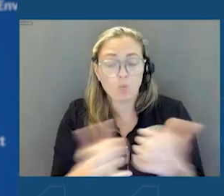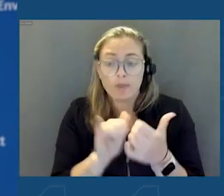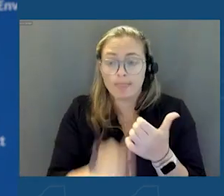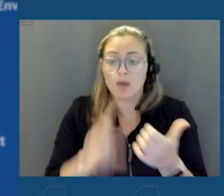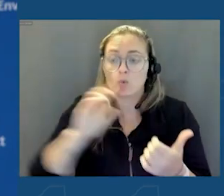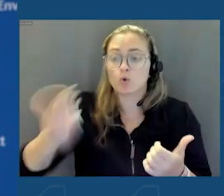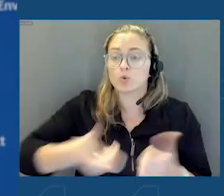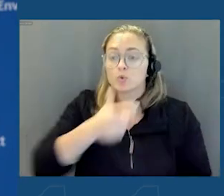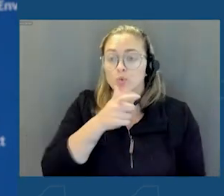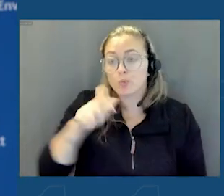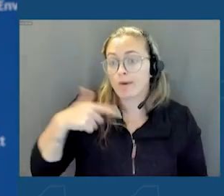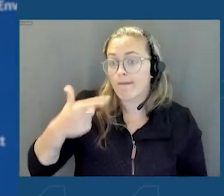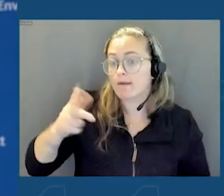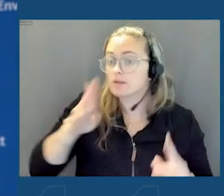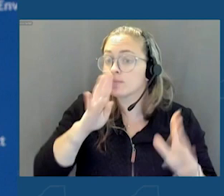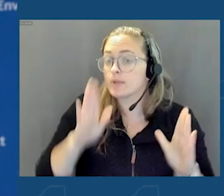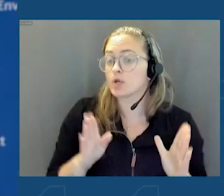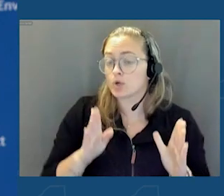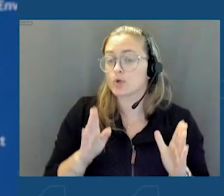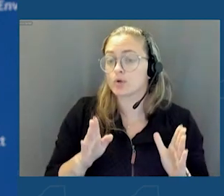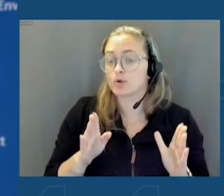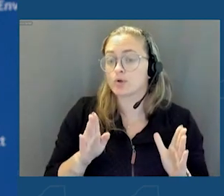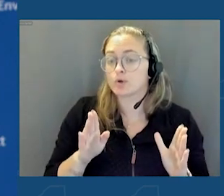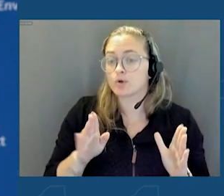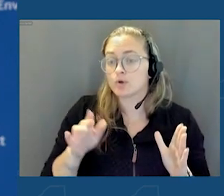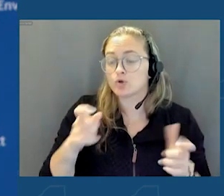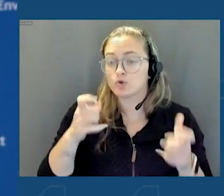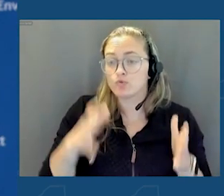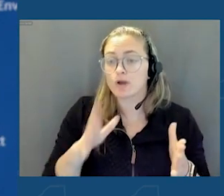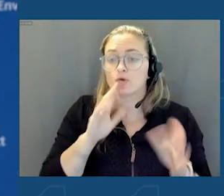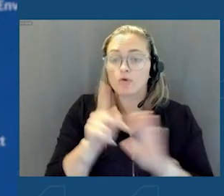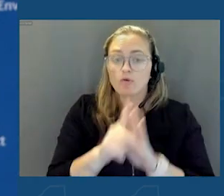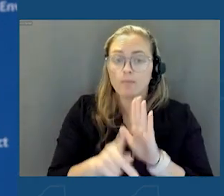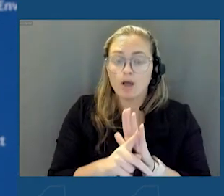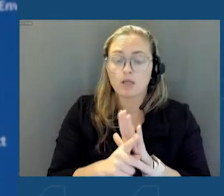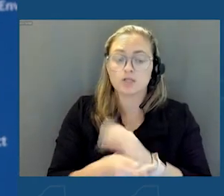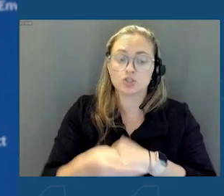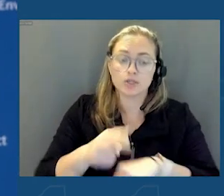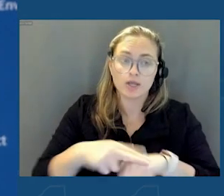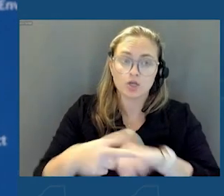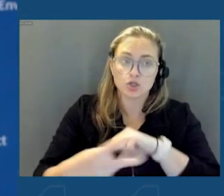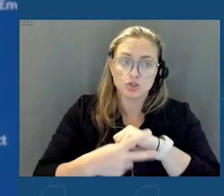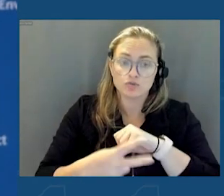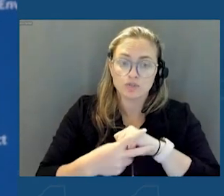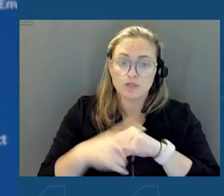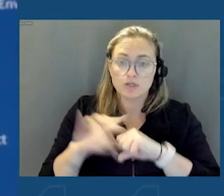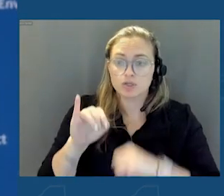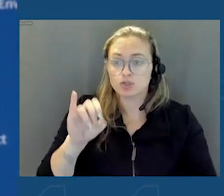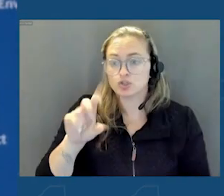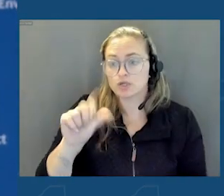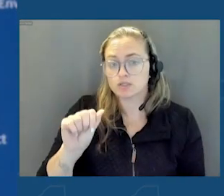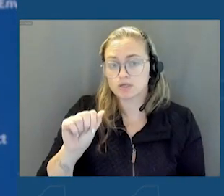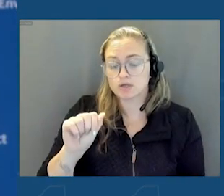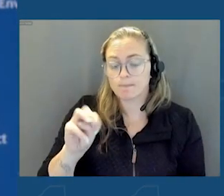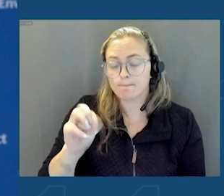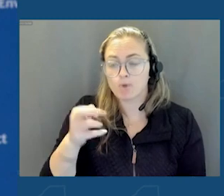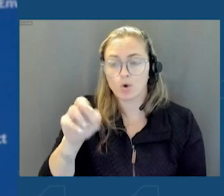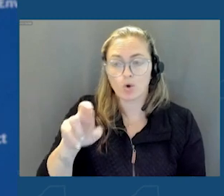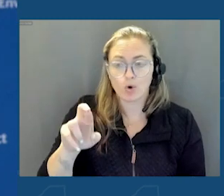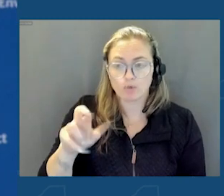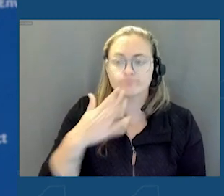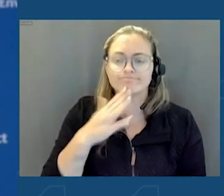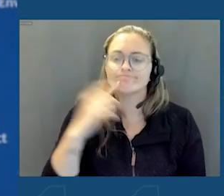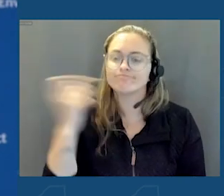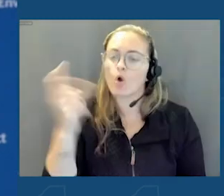next speaker, the Director of Policy and Strategy at the Nature Conservancy, Jessica Otni Mahar, and I want to thank her for all the